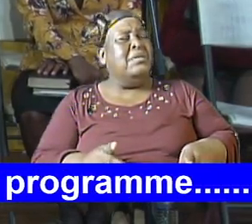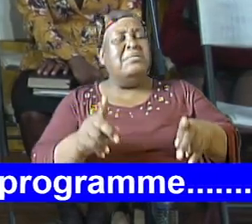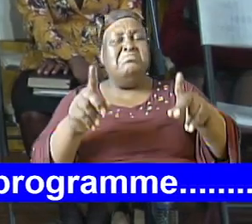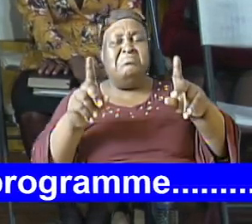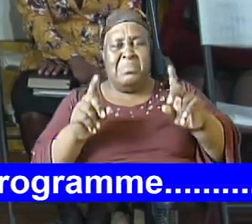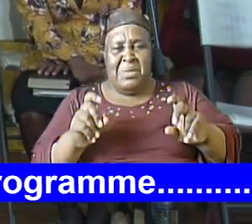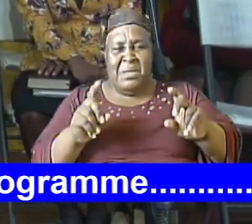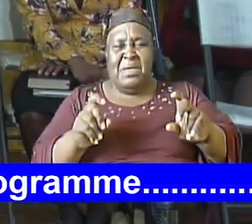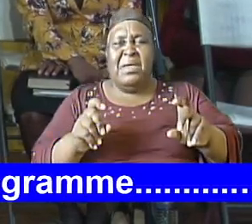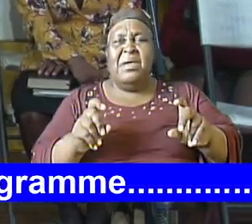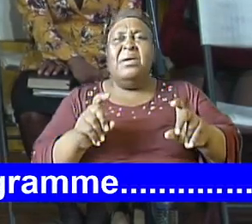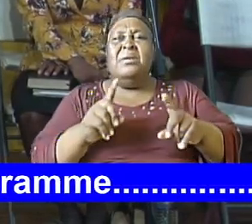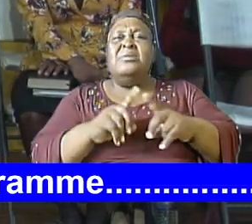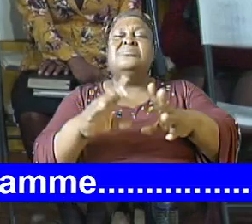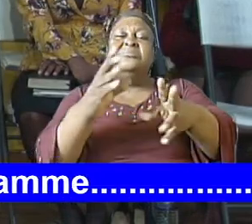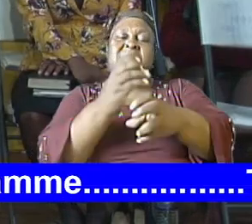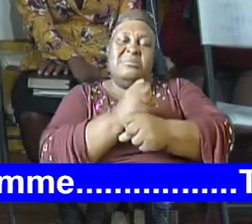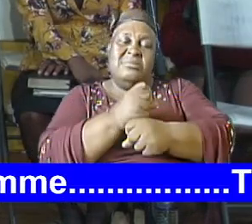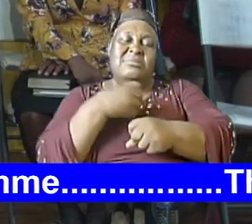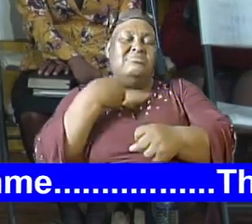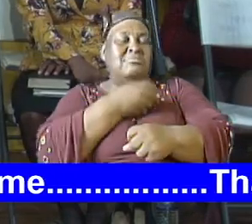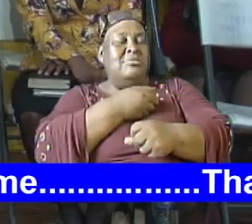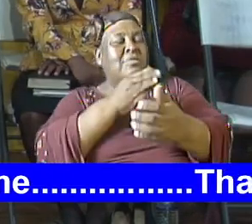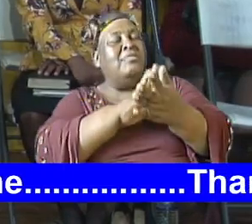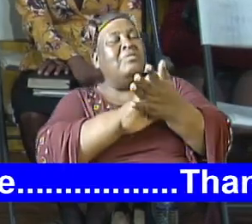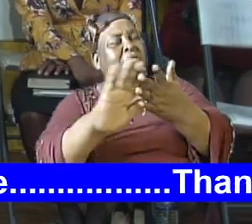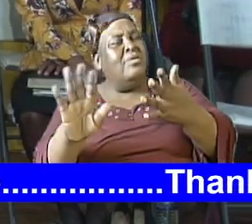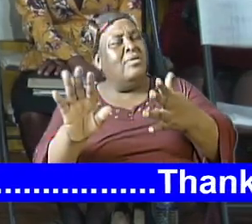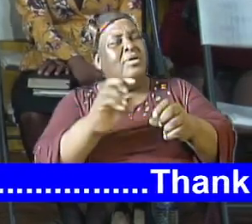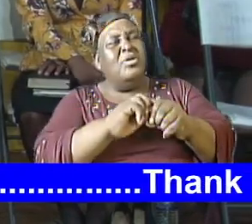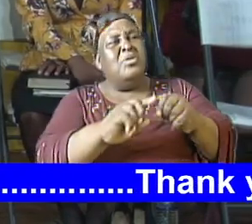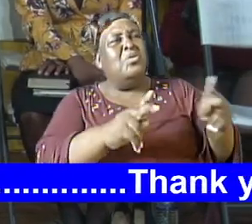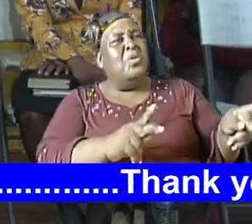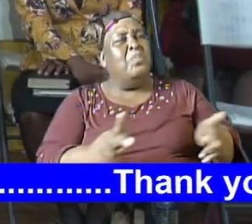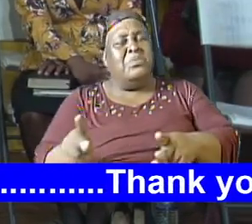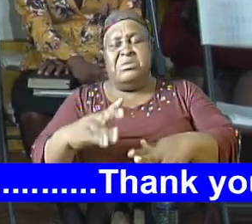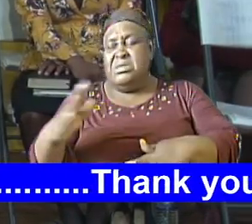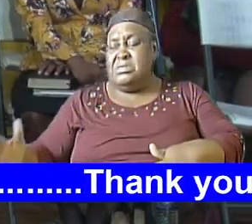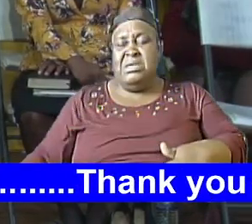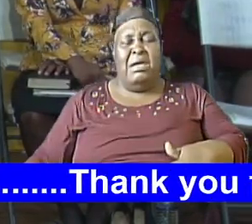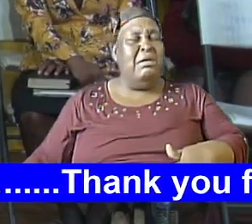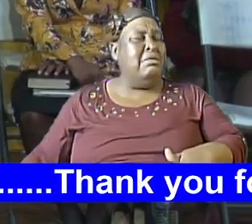needs to get our forgiveness. I will brush it aside